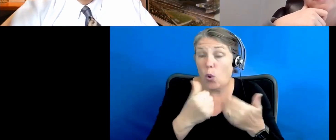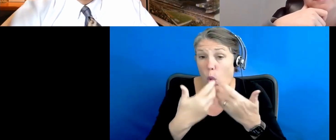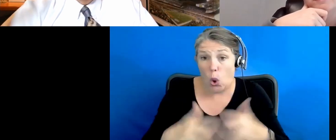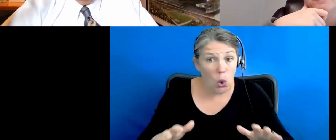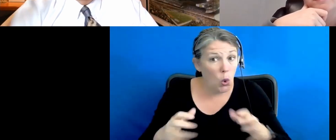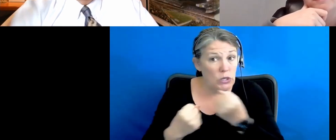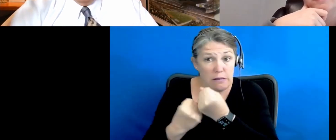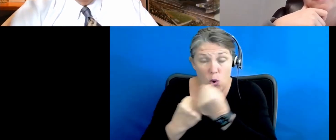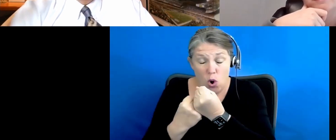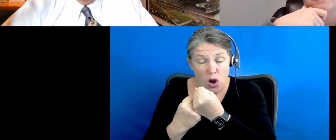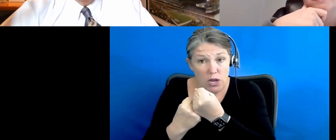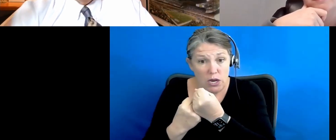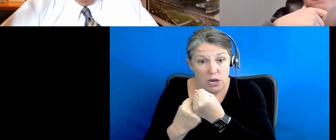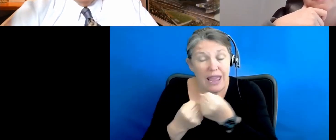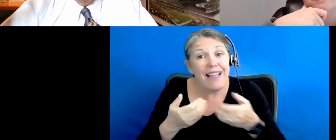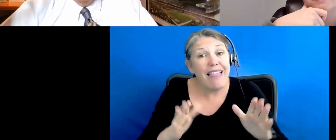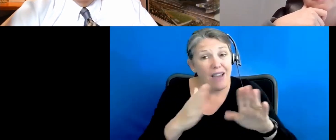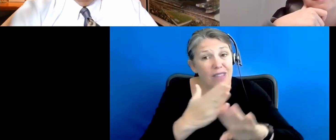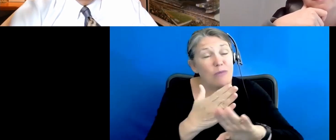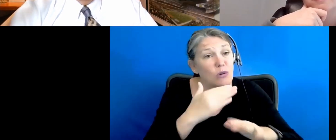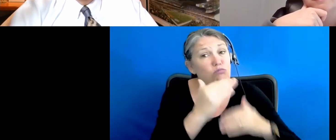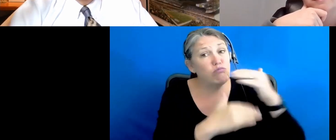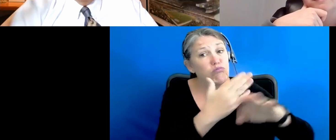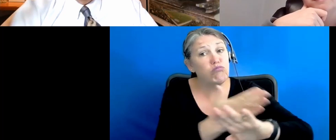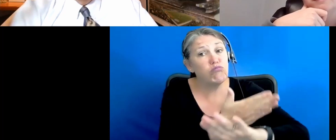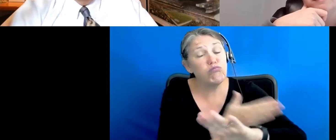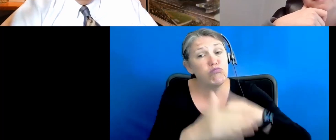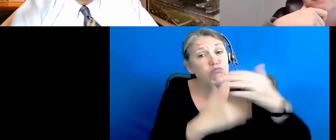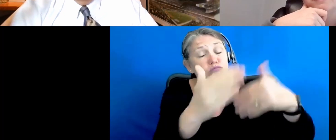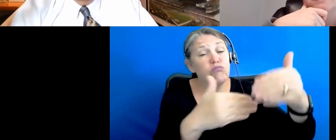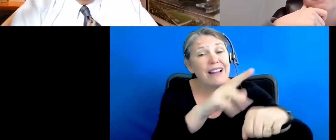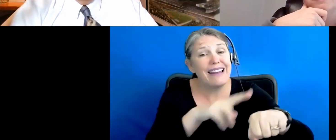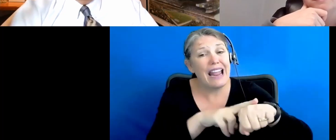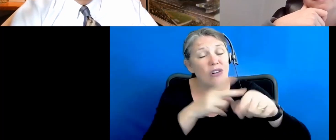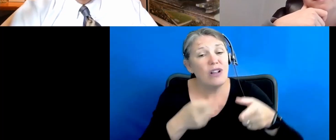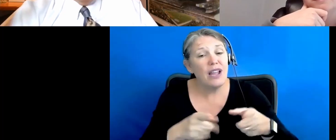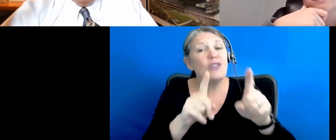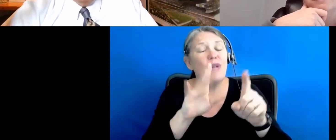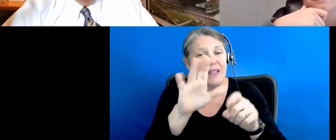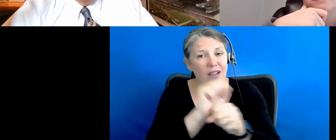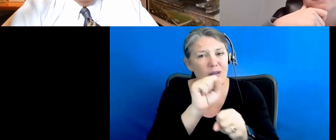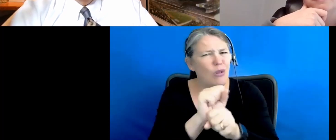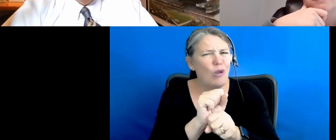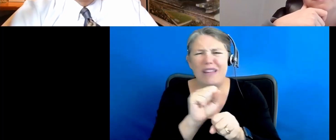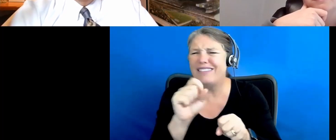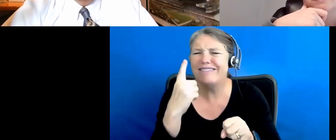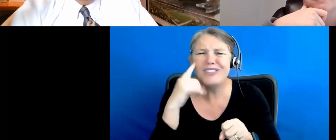those supports and allow them to progress naturally through the course of their employment, just like anyone